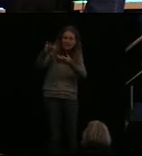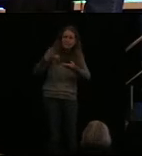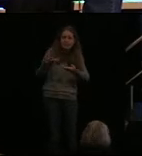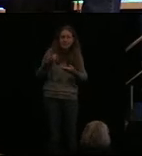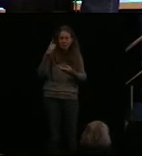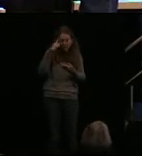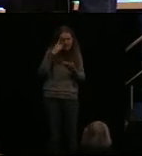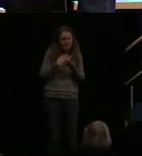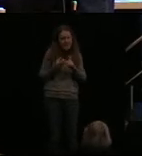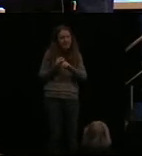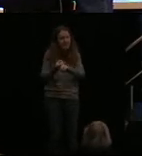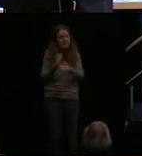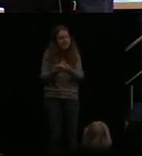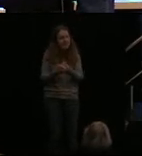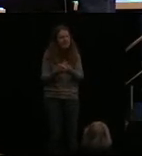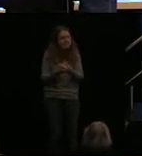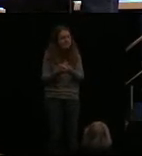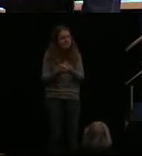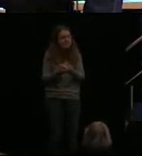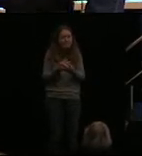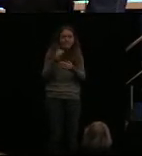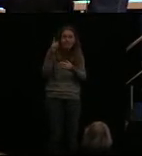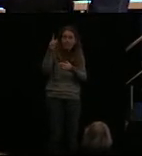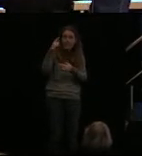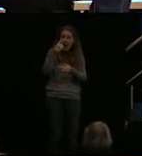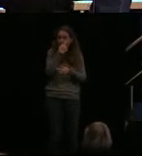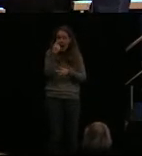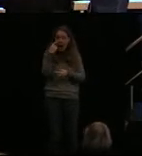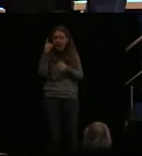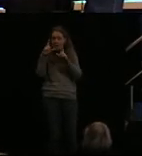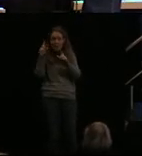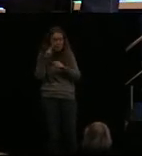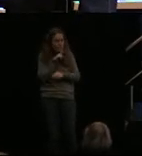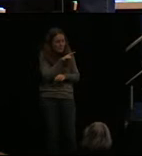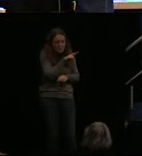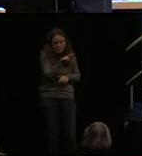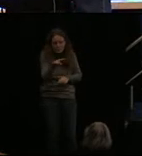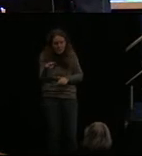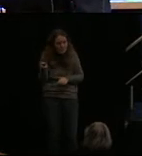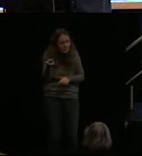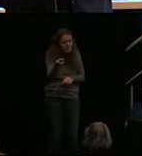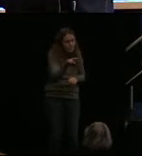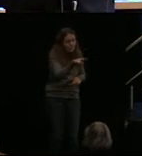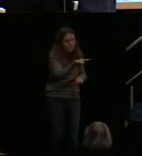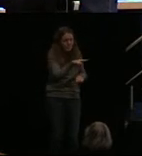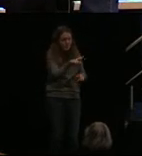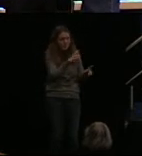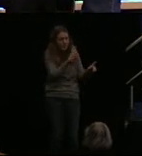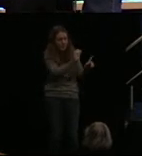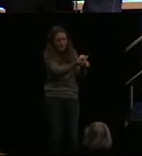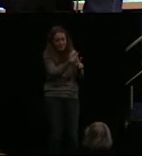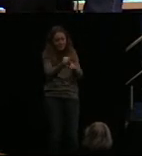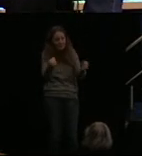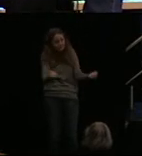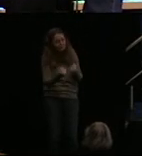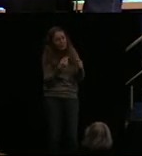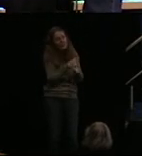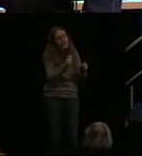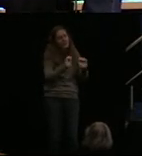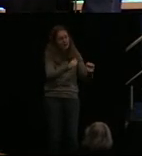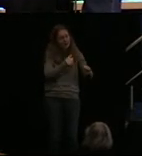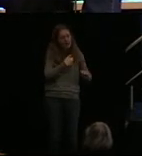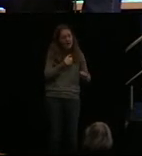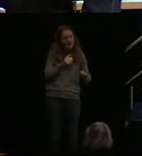faithful. For the eyes of the Lord range throughout the whole earth to strengthen those whose